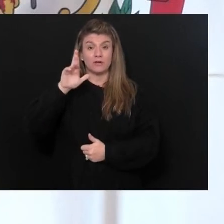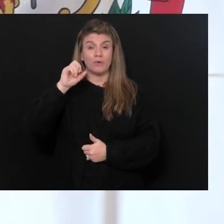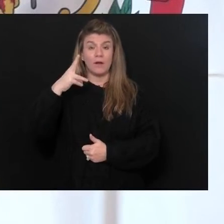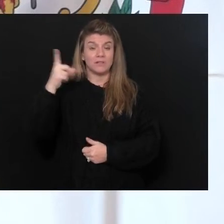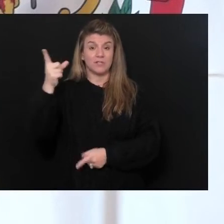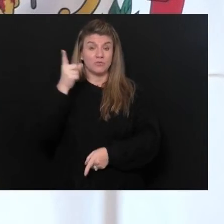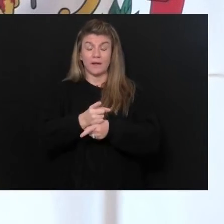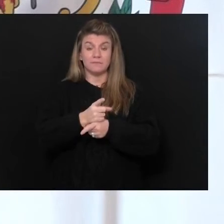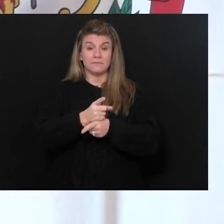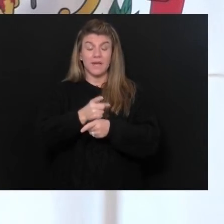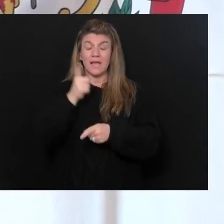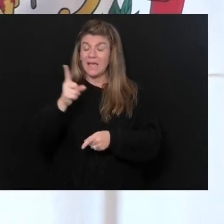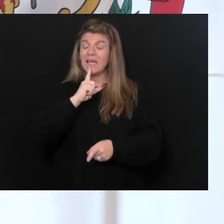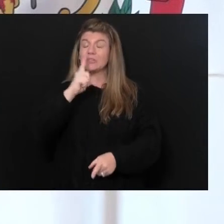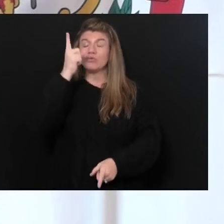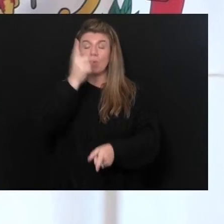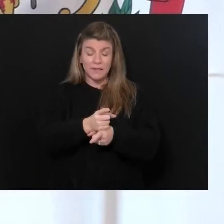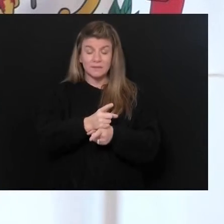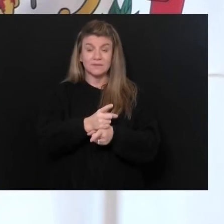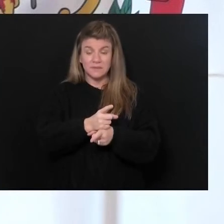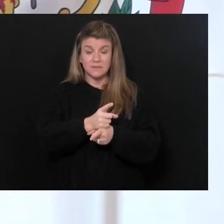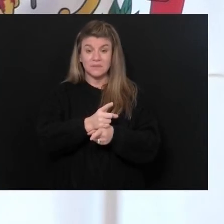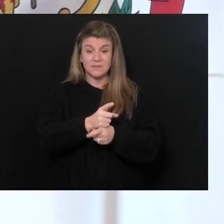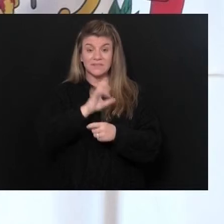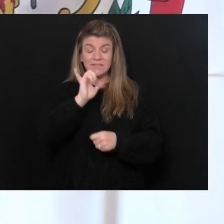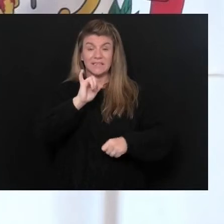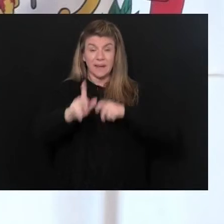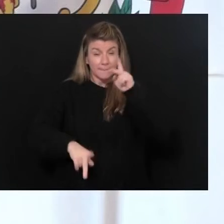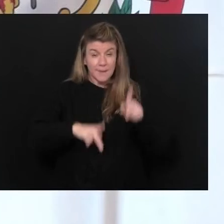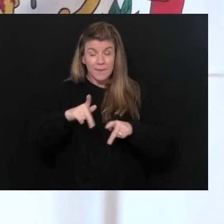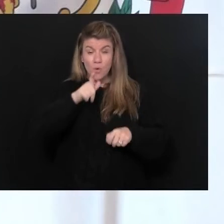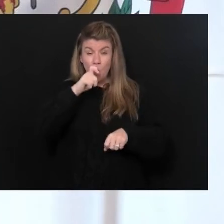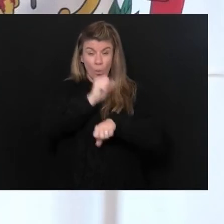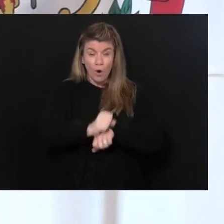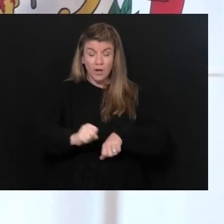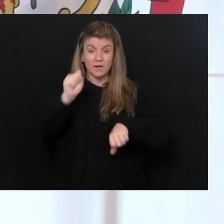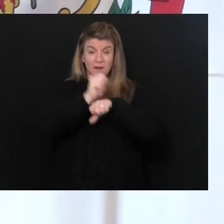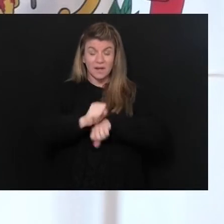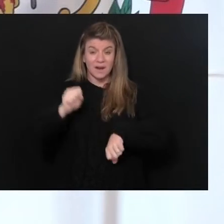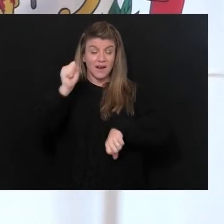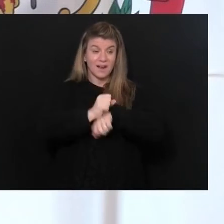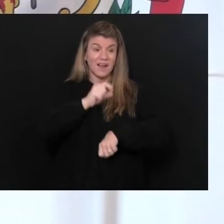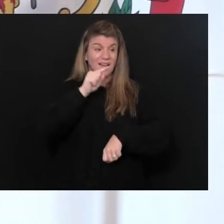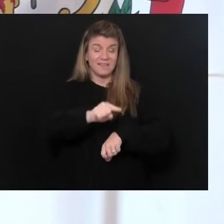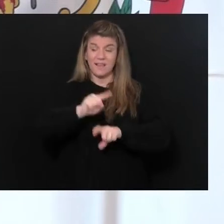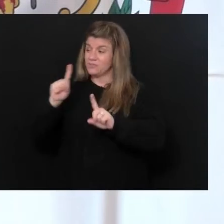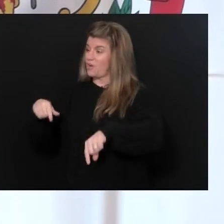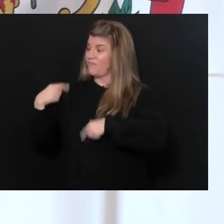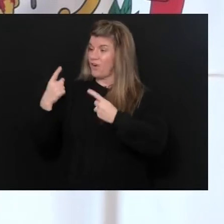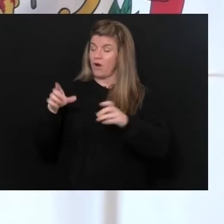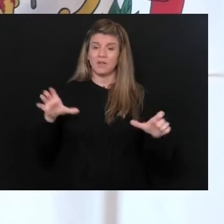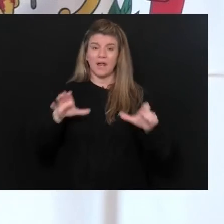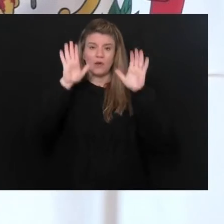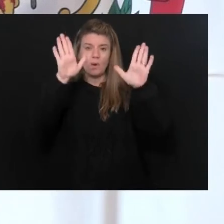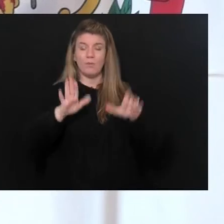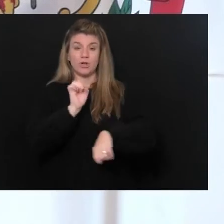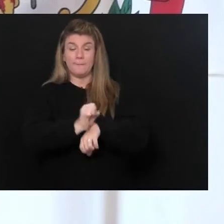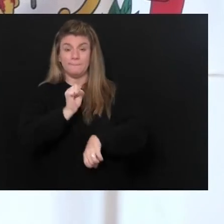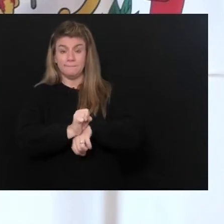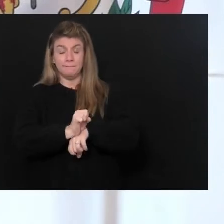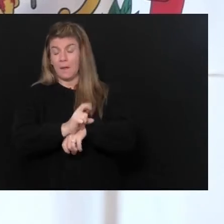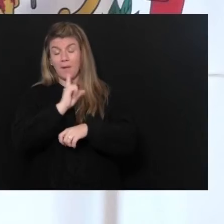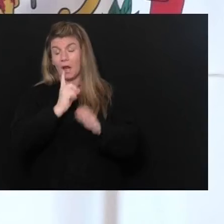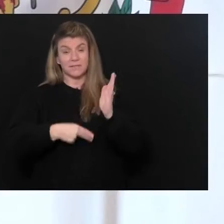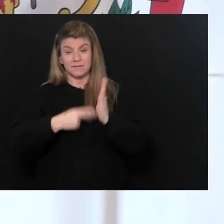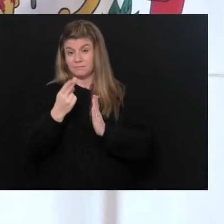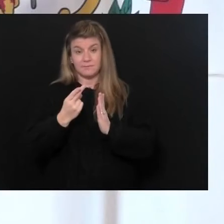right about this, that, the people that are working this, and they've done an incredible job. That's all there is to